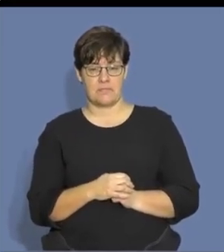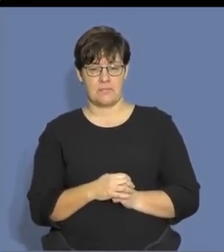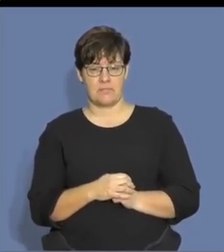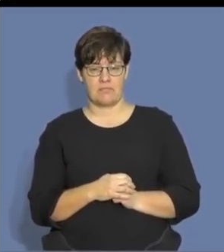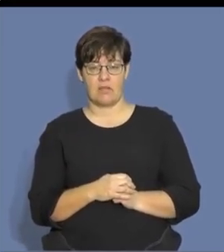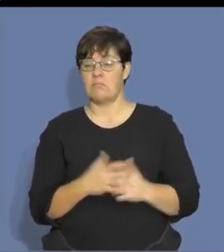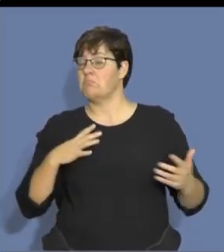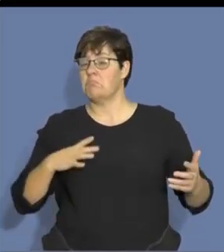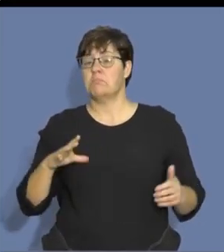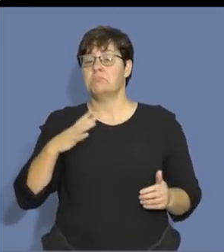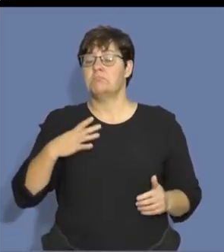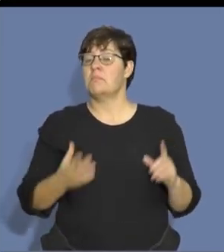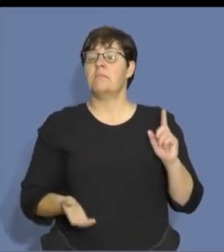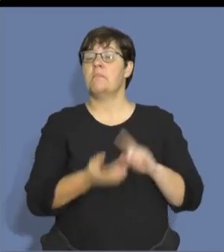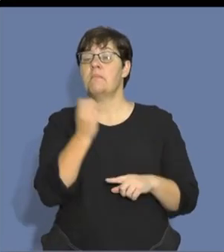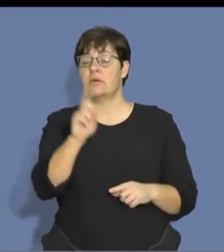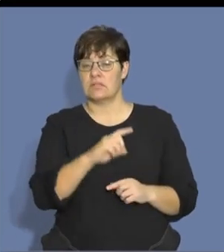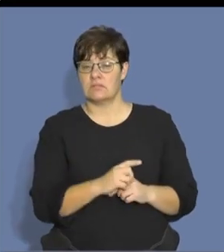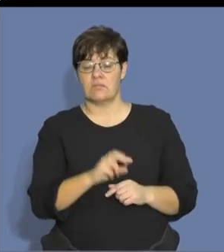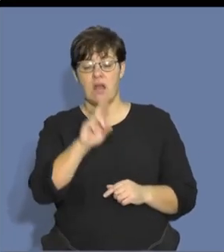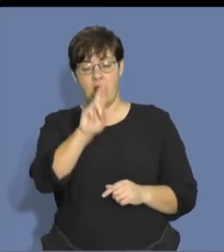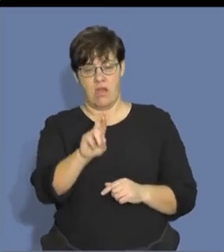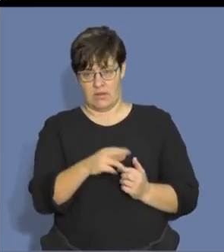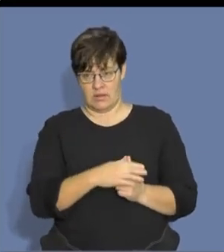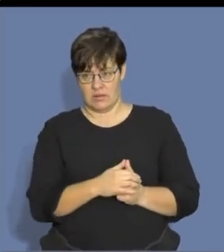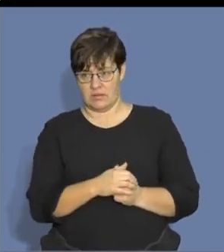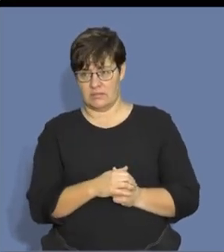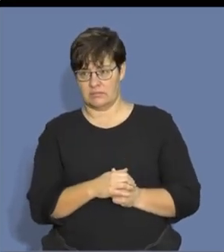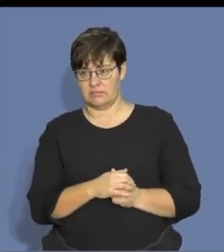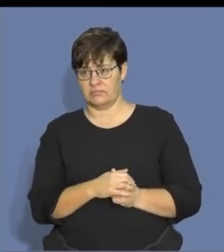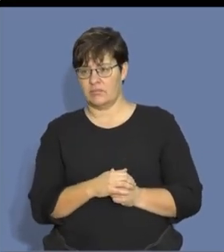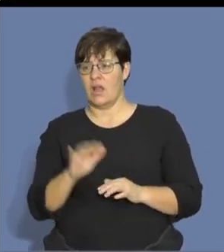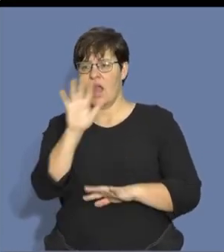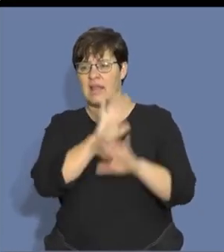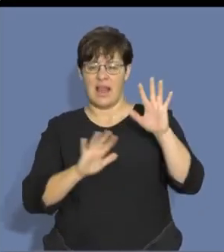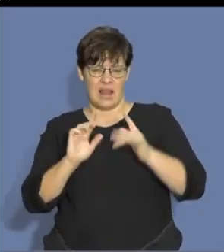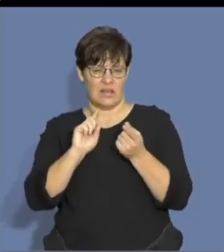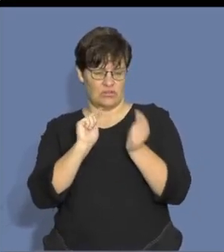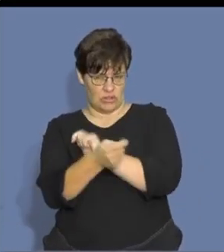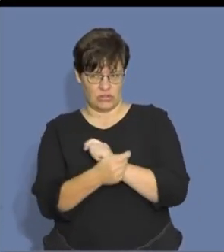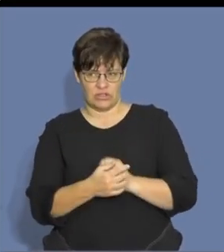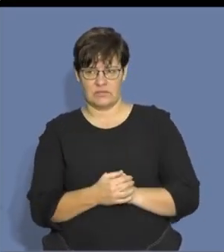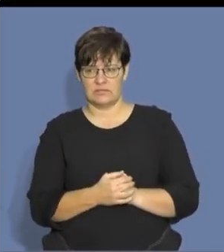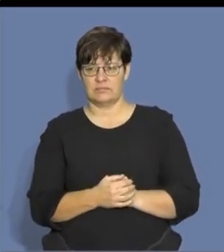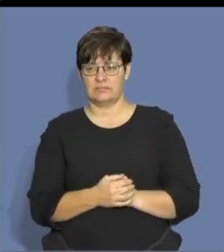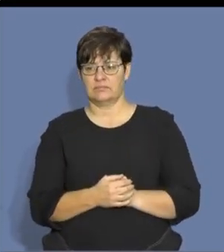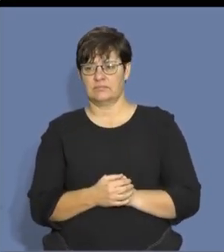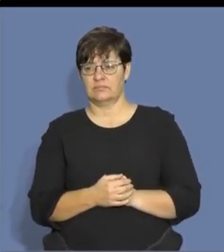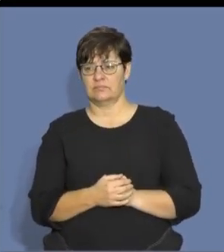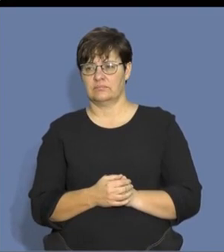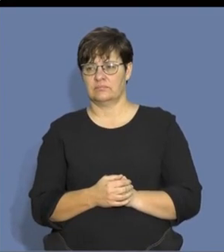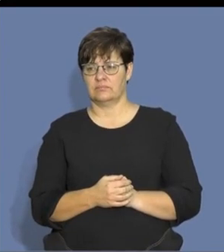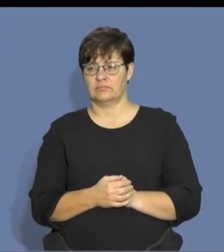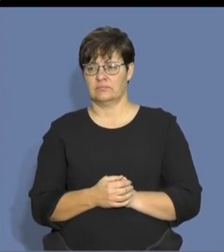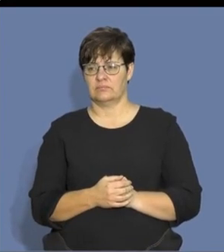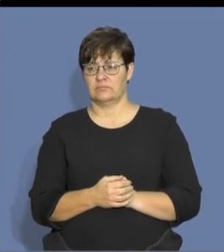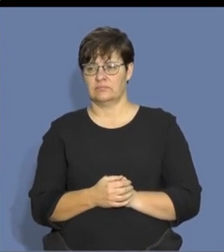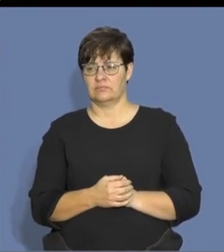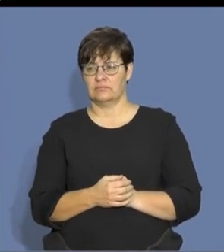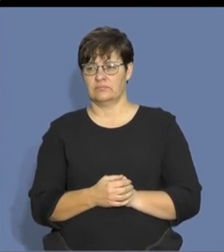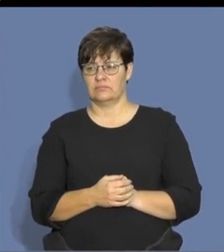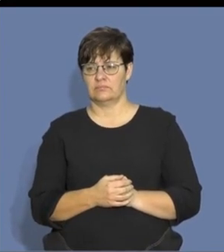all I need to find now is the radius. So let me actually change the color of that. Let me erase it, and let me go change